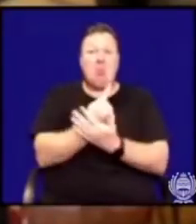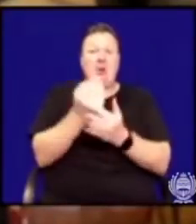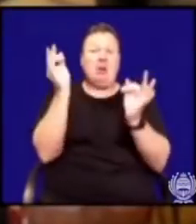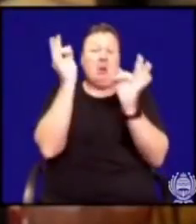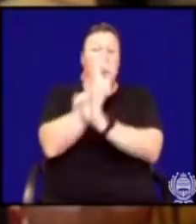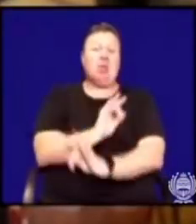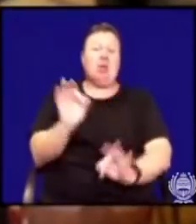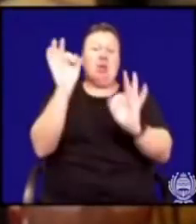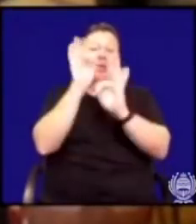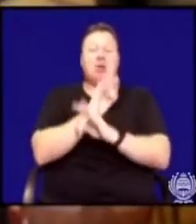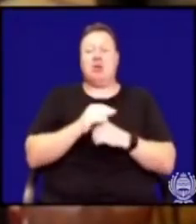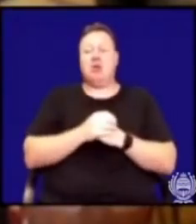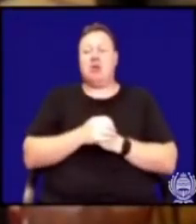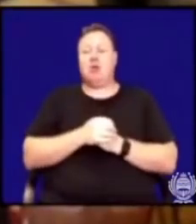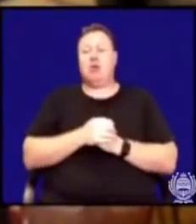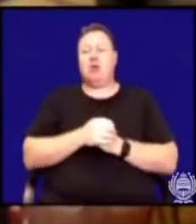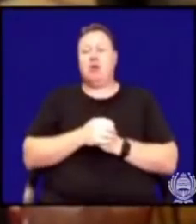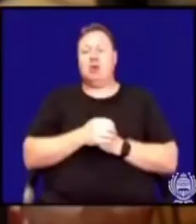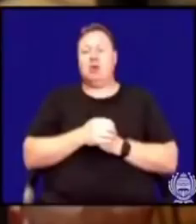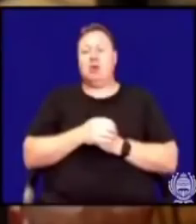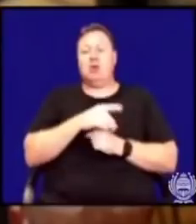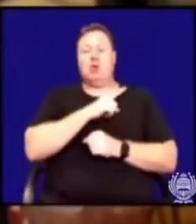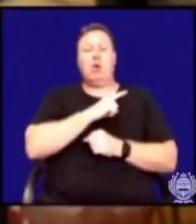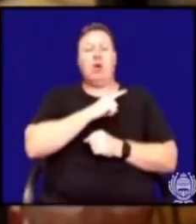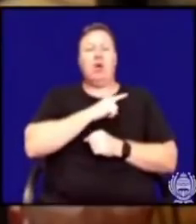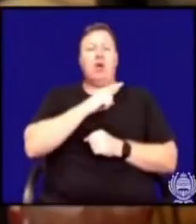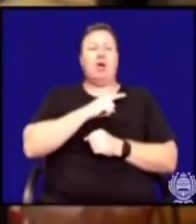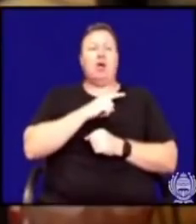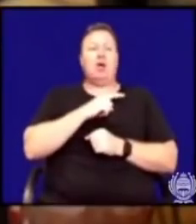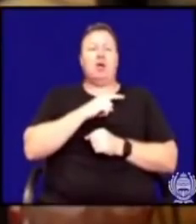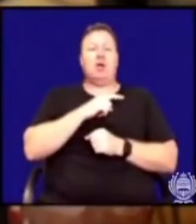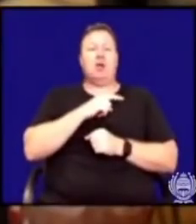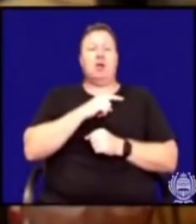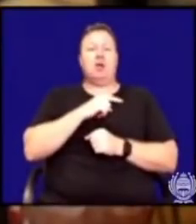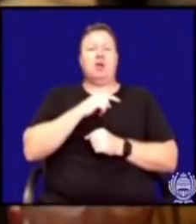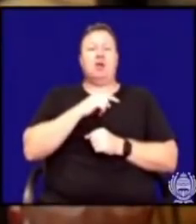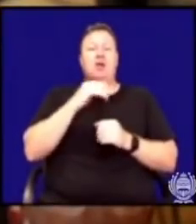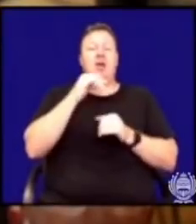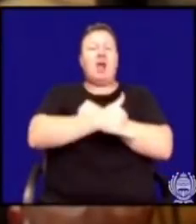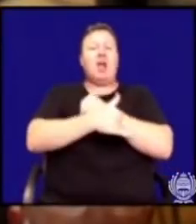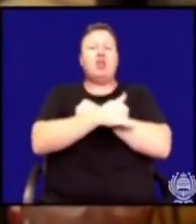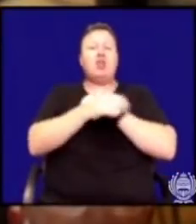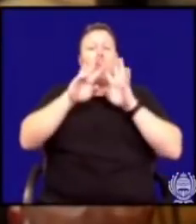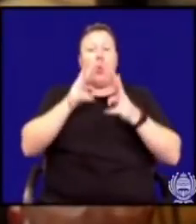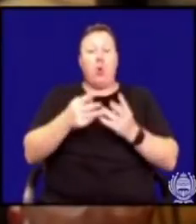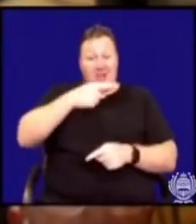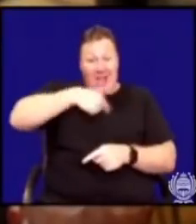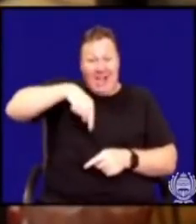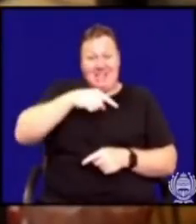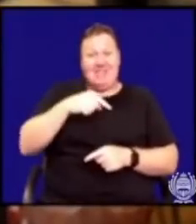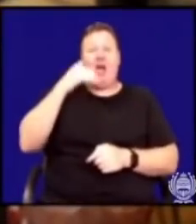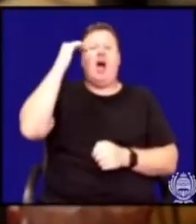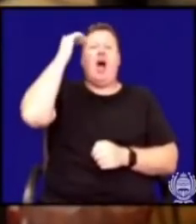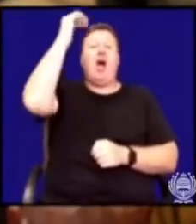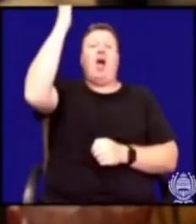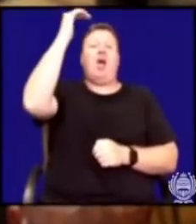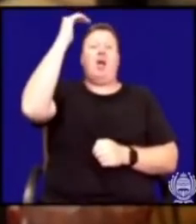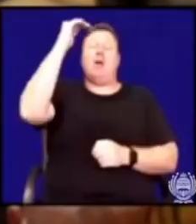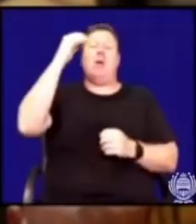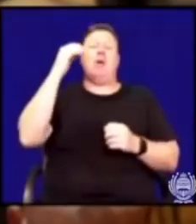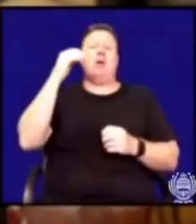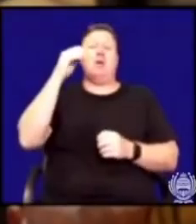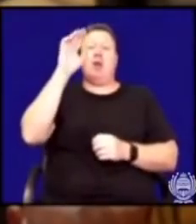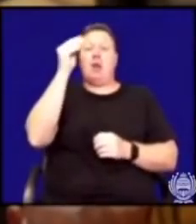because we became the highest country in the world with the highest unemployment rate. In this year's SONA address, you